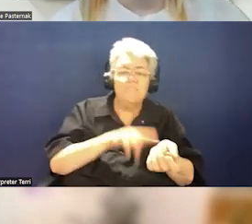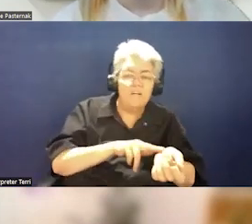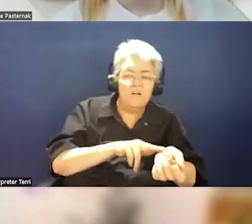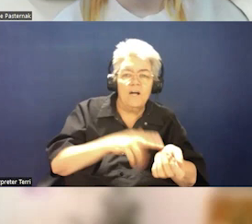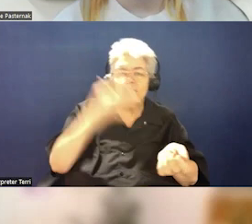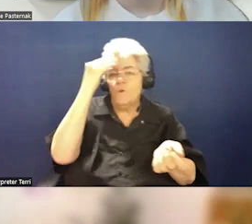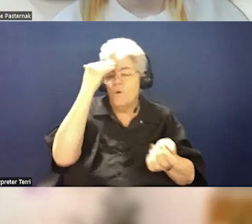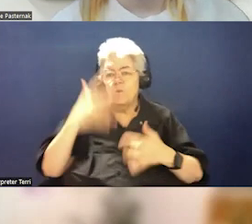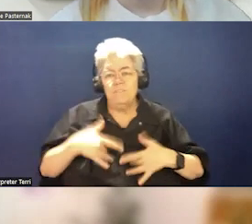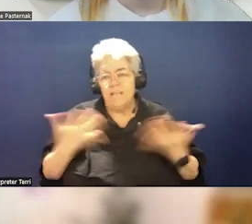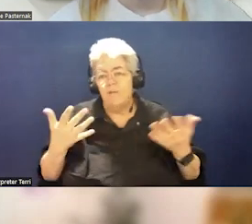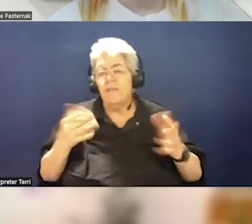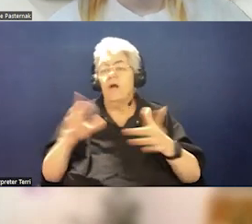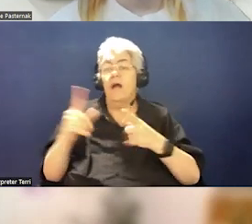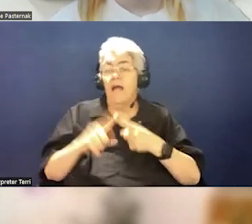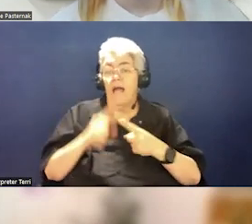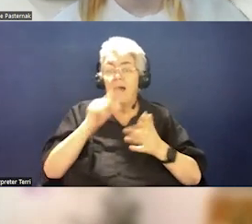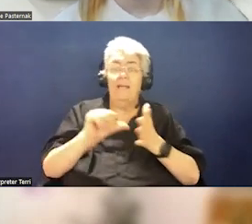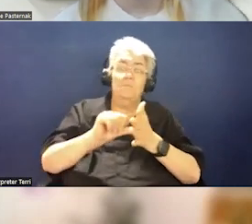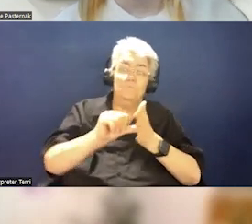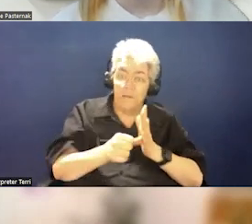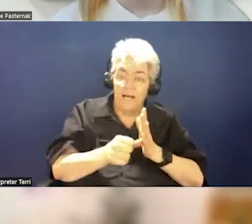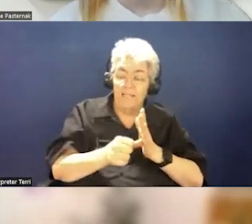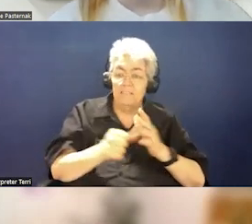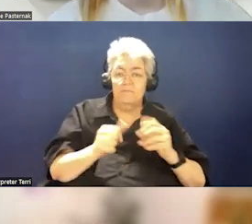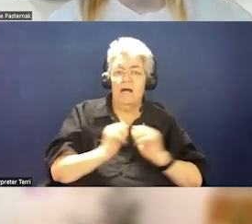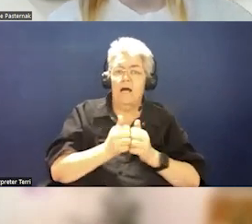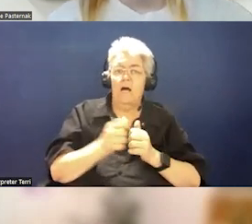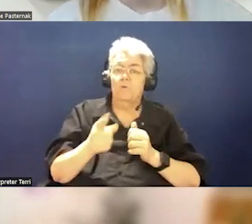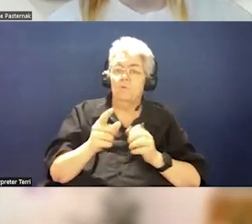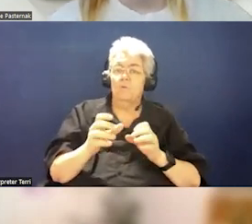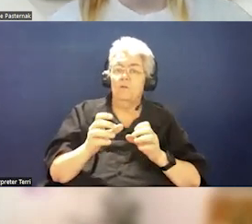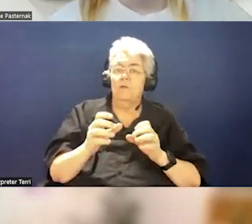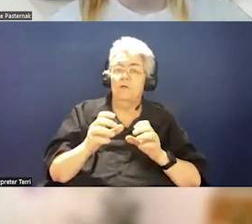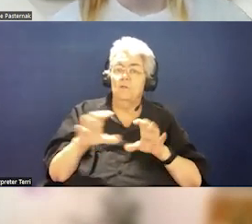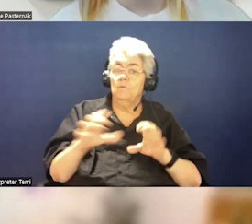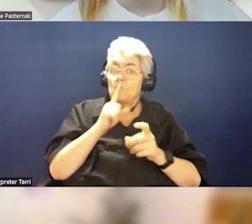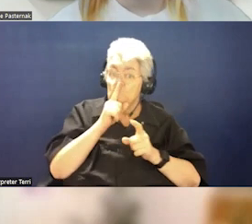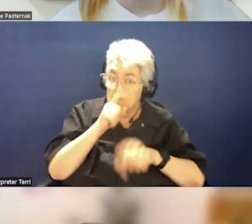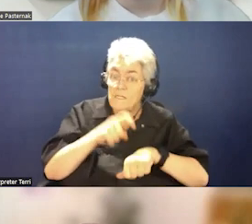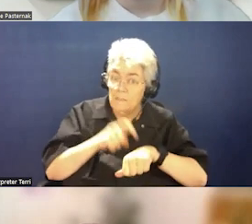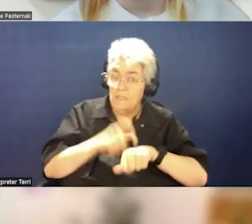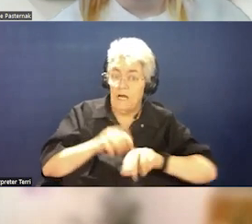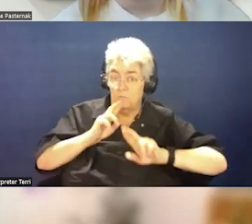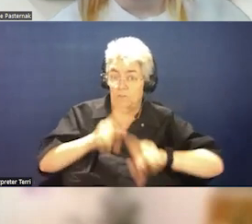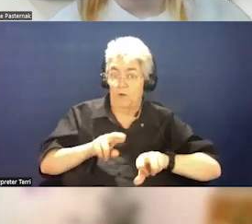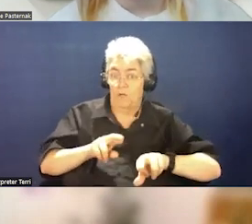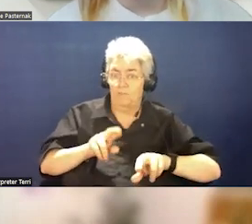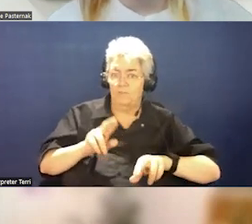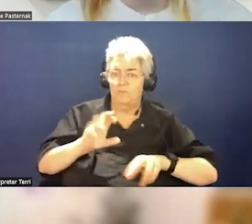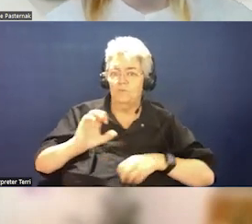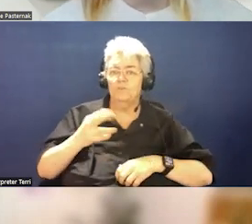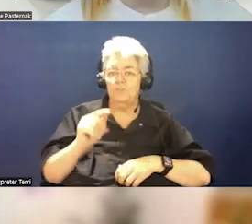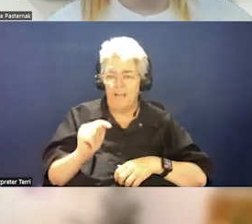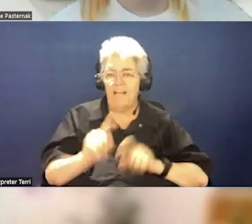probably most impressive, how you were able to do real-time response to the chat questions. That's a